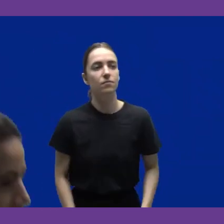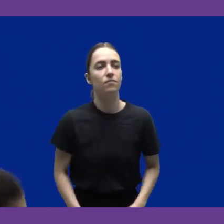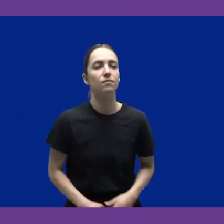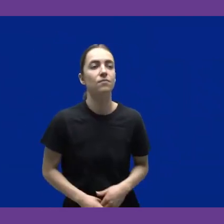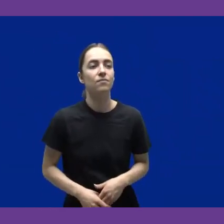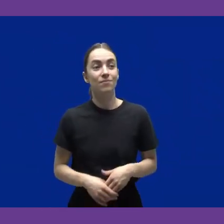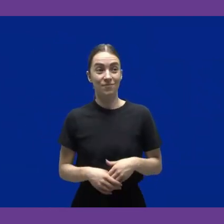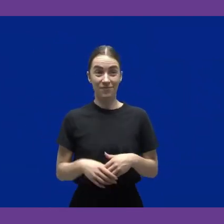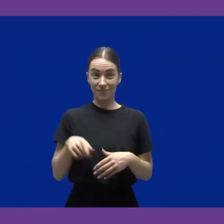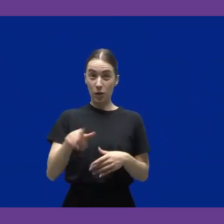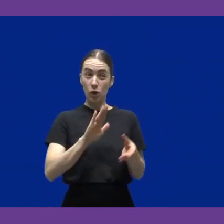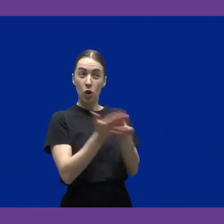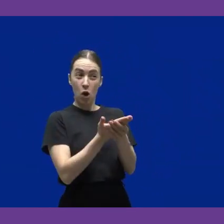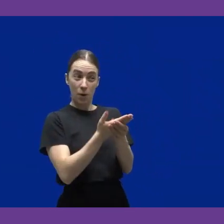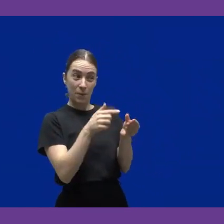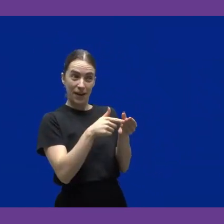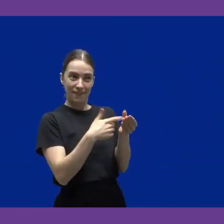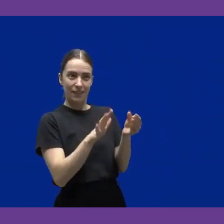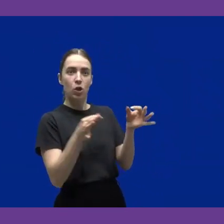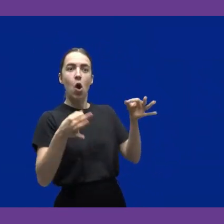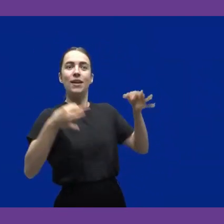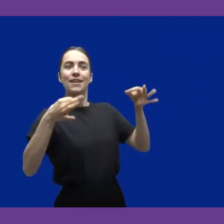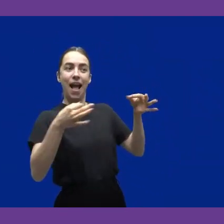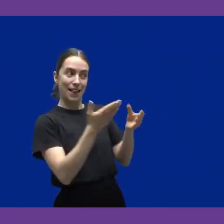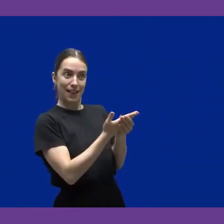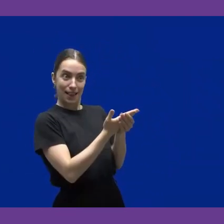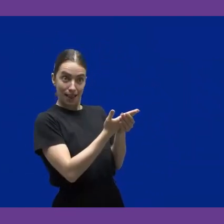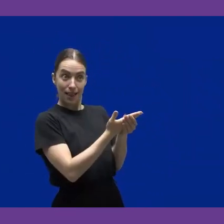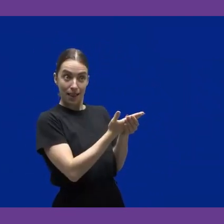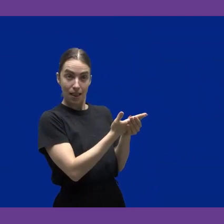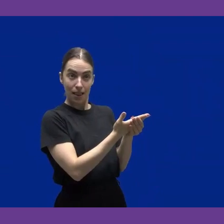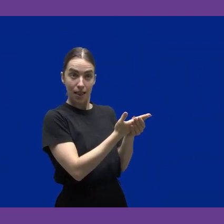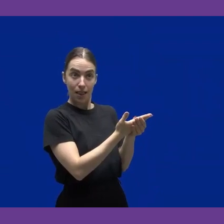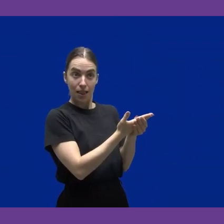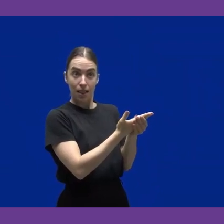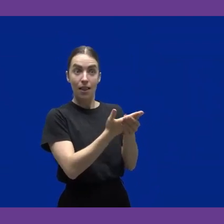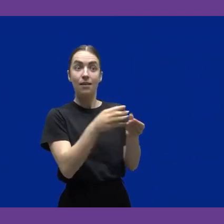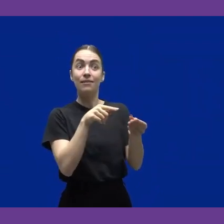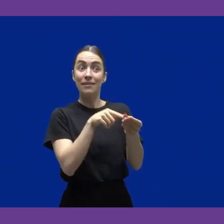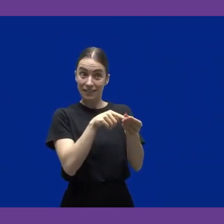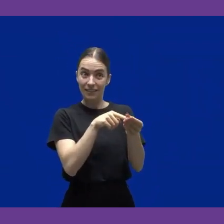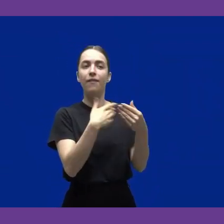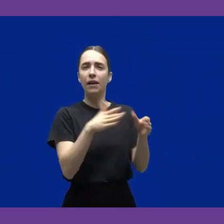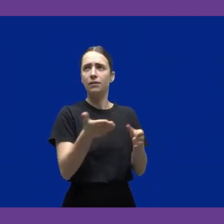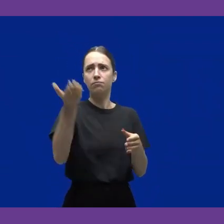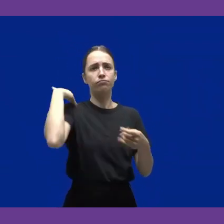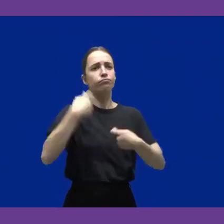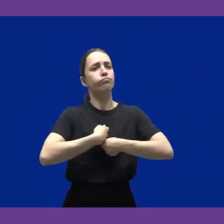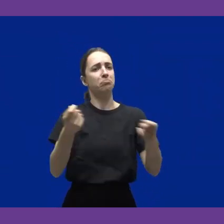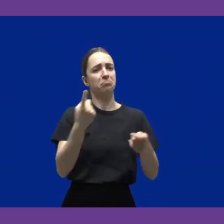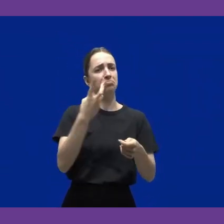and some people are having certifications against that edition. So, but